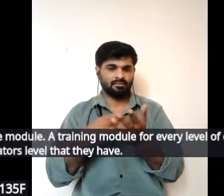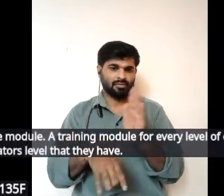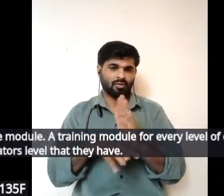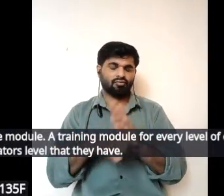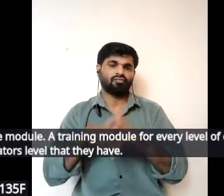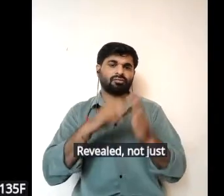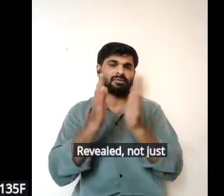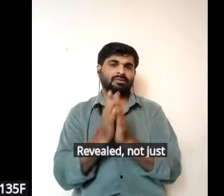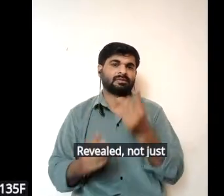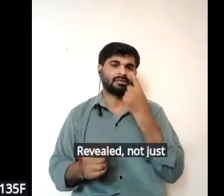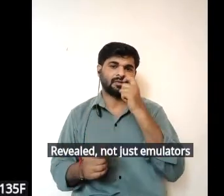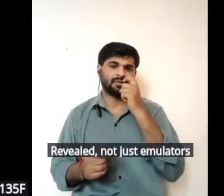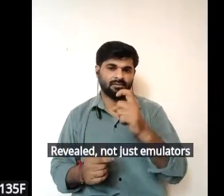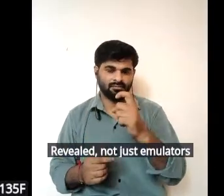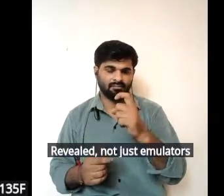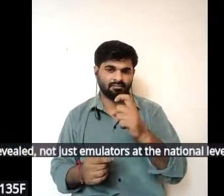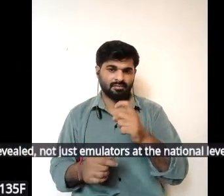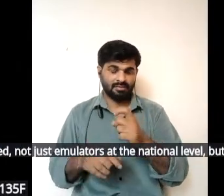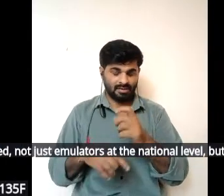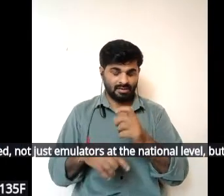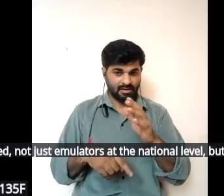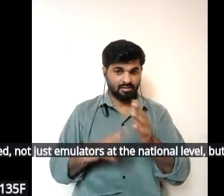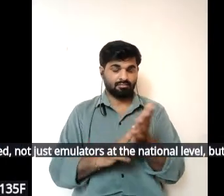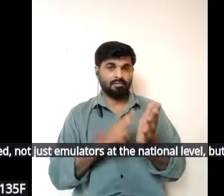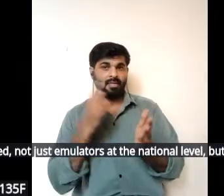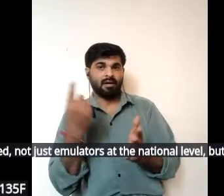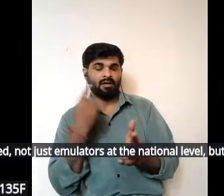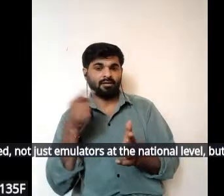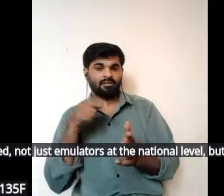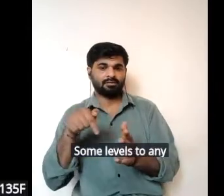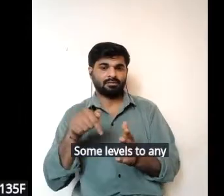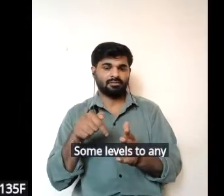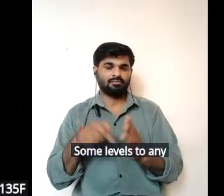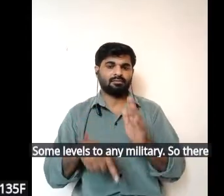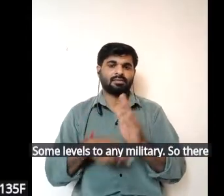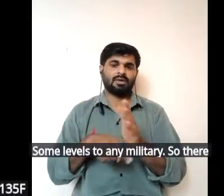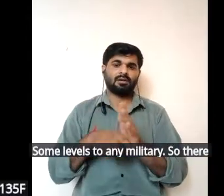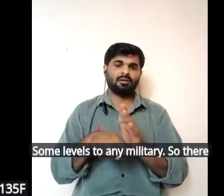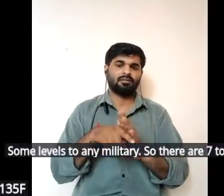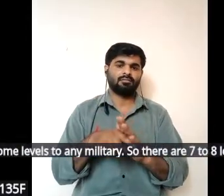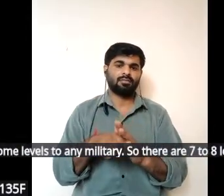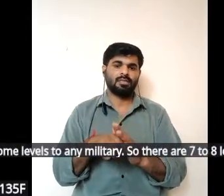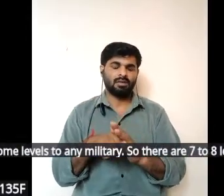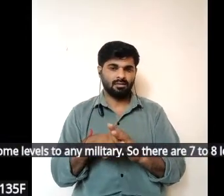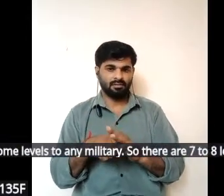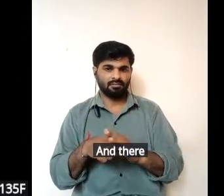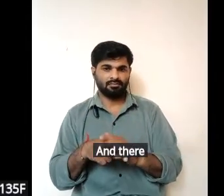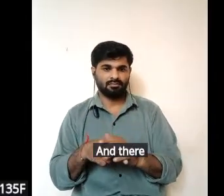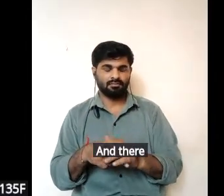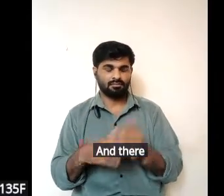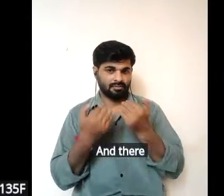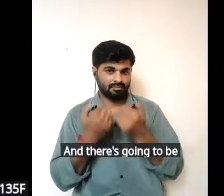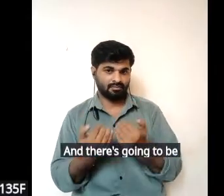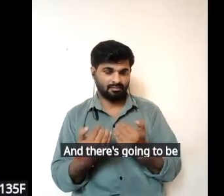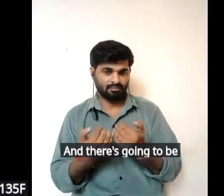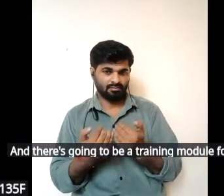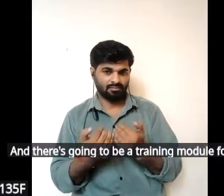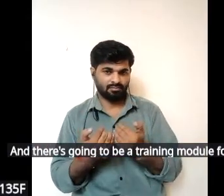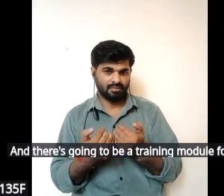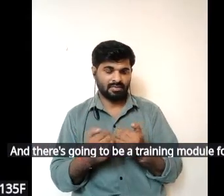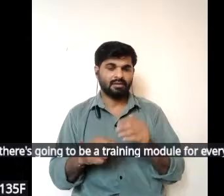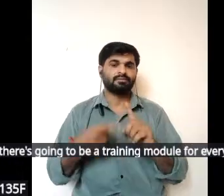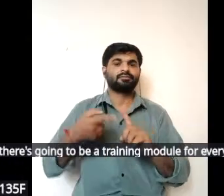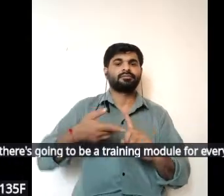just enumerators at the national level, but there are sub levels to enumerators. So there are 7 to 8 levels, and there's going to be a training module for every level